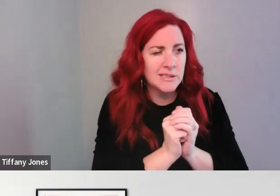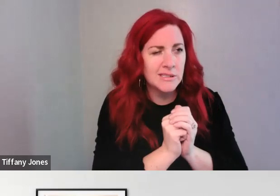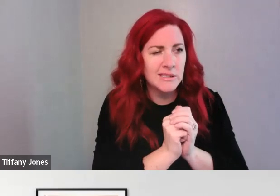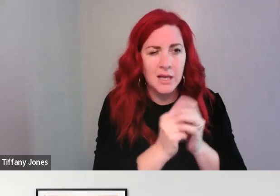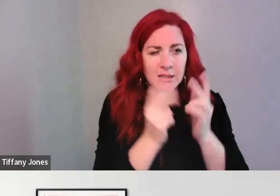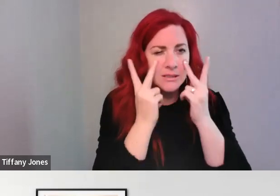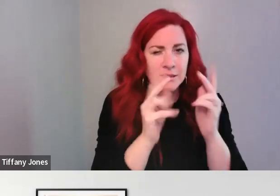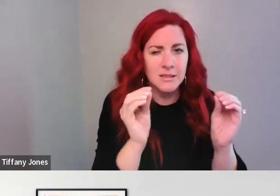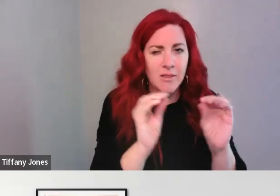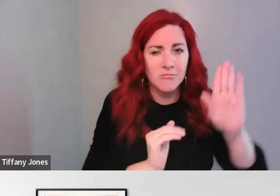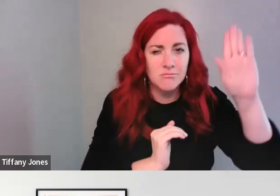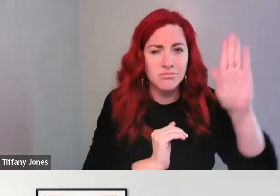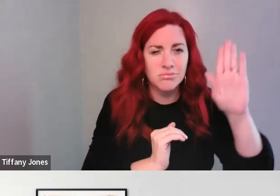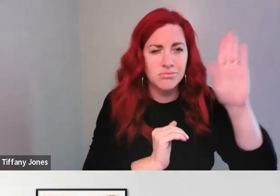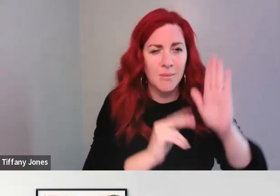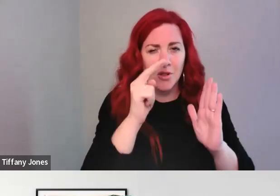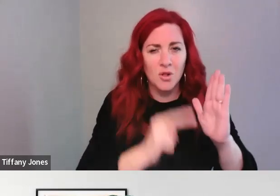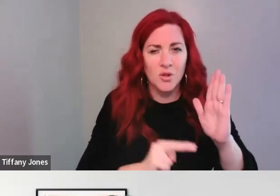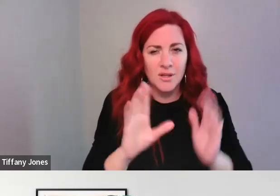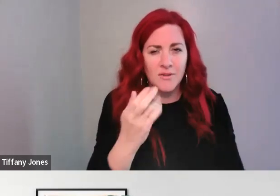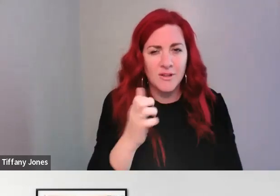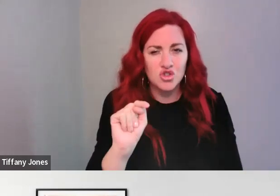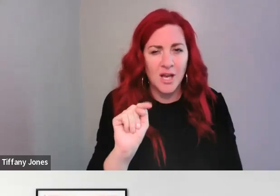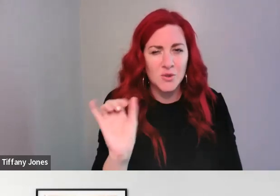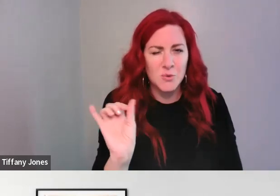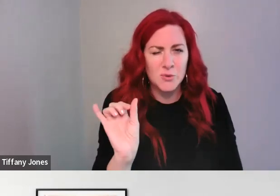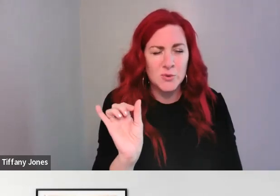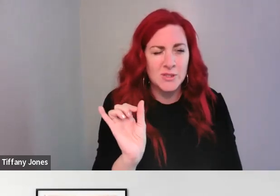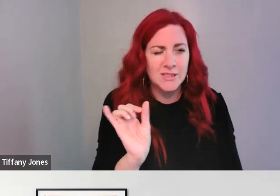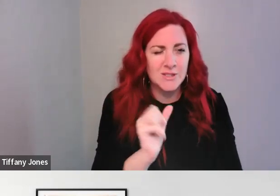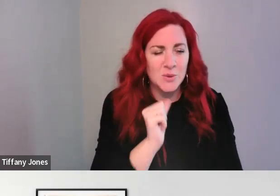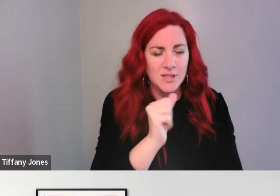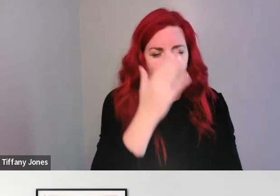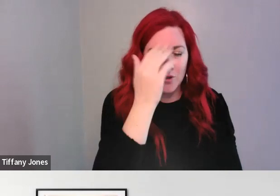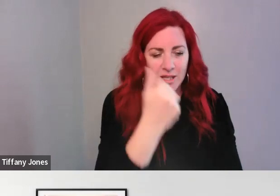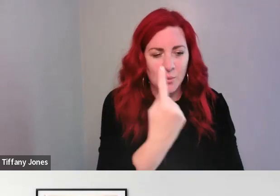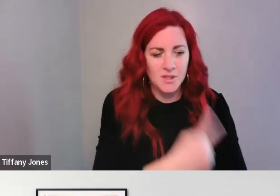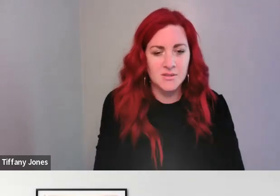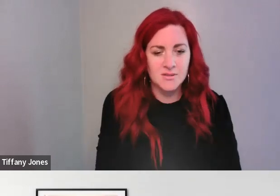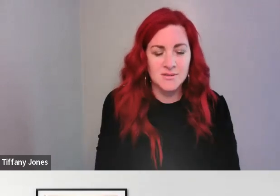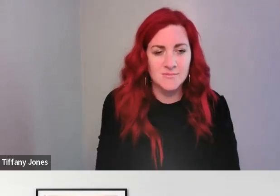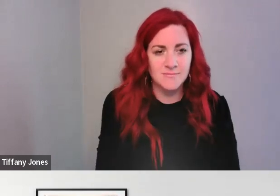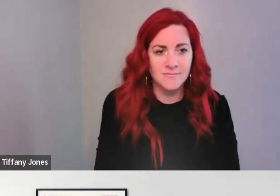hand raised. I'm just going through my chat as well, making sure I didn't forget anyone.